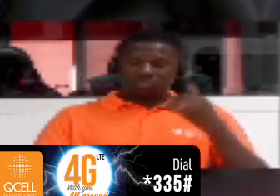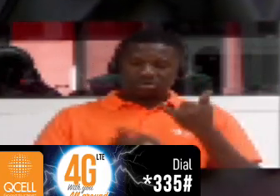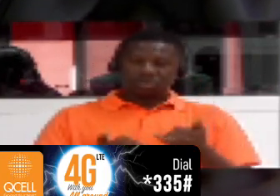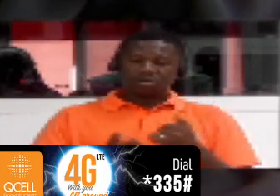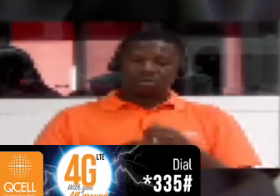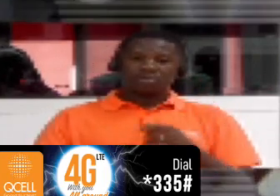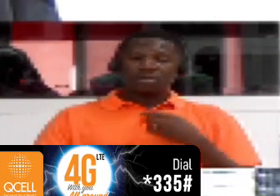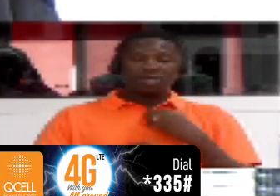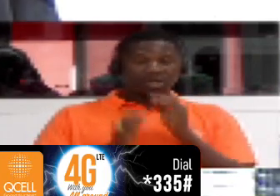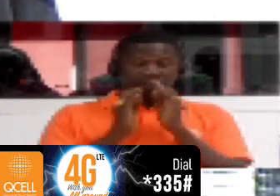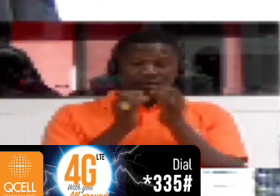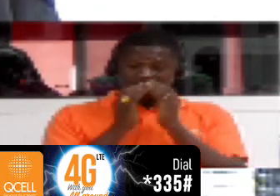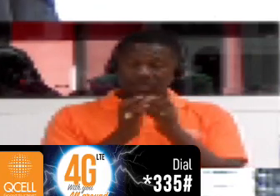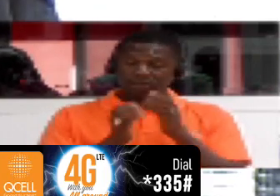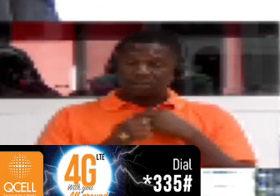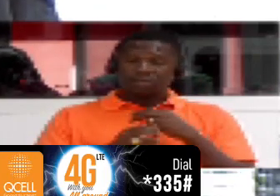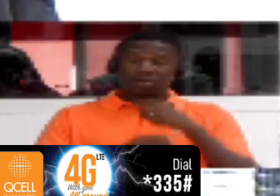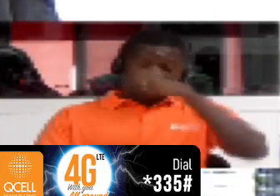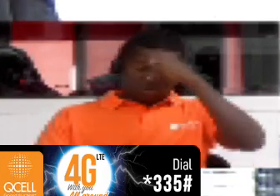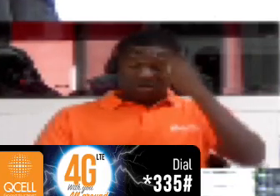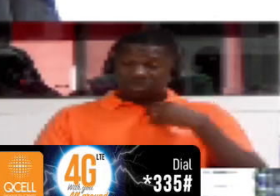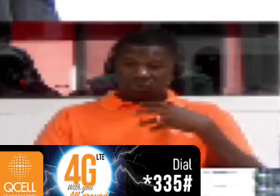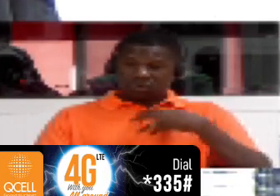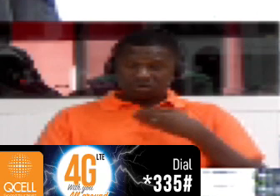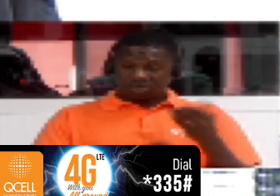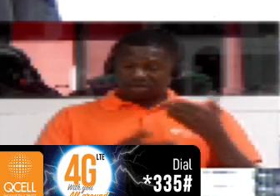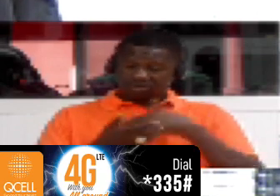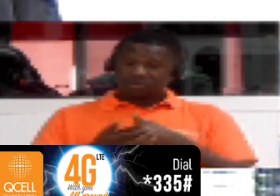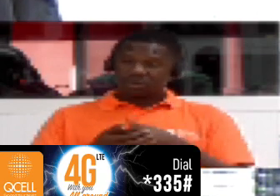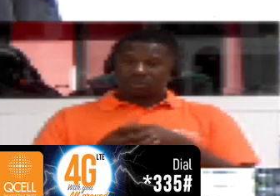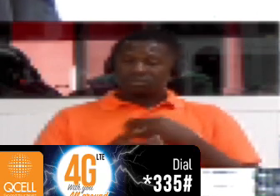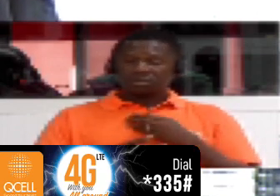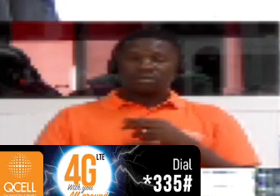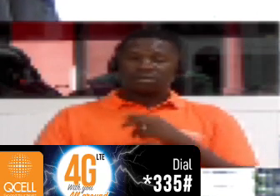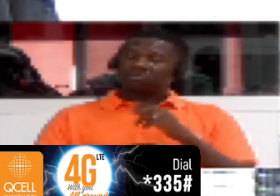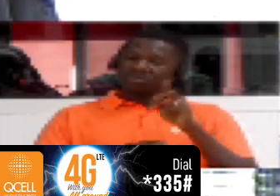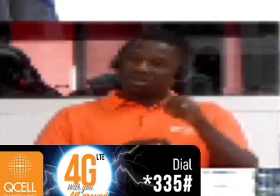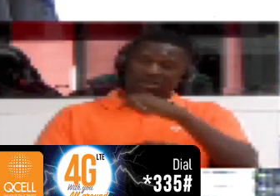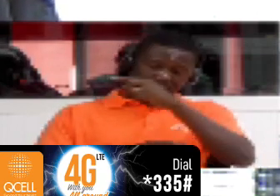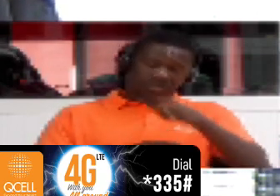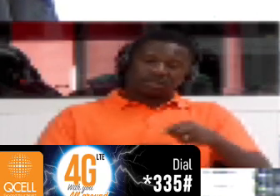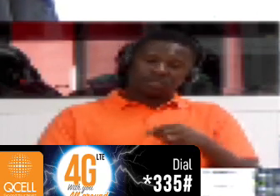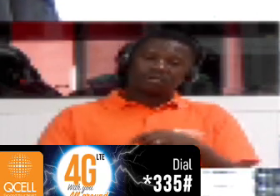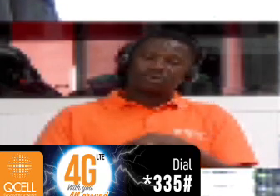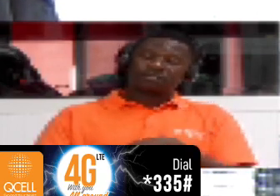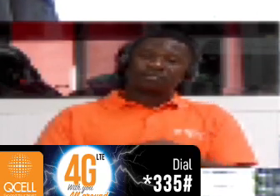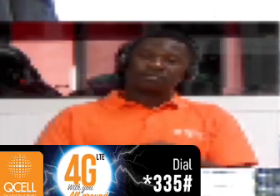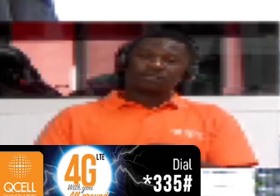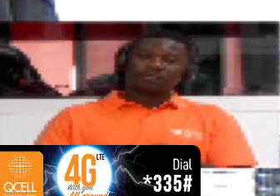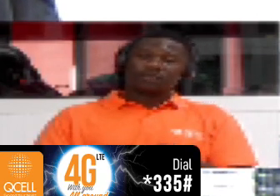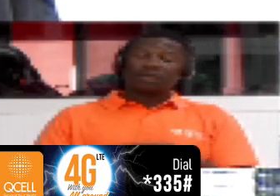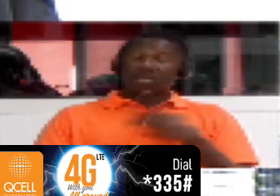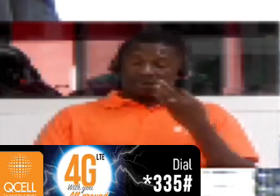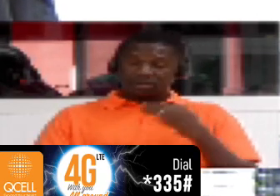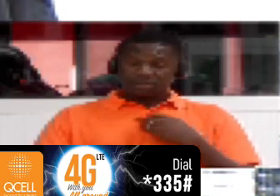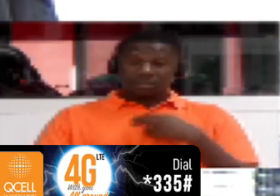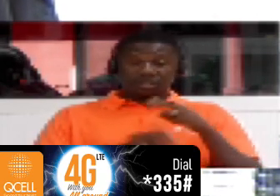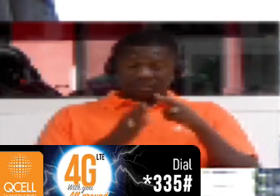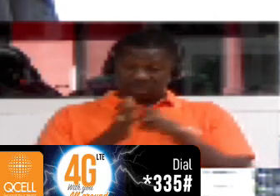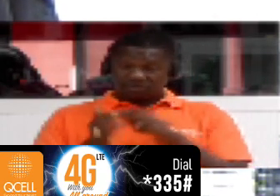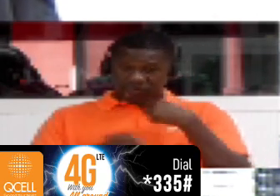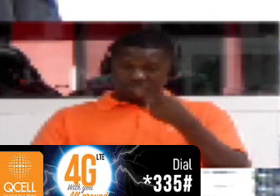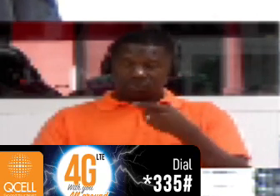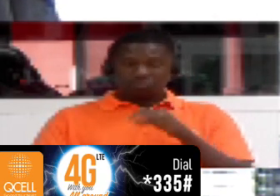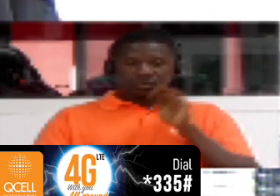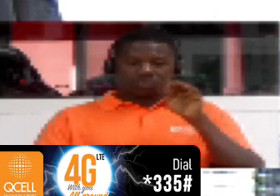now. They have said that the mission which they had wanted to give us has been cancelled, so if there is a need for you I will call